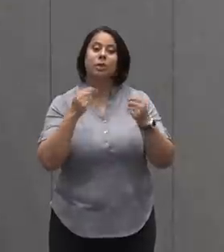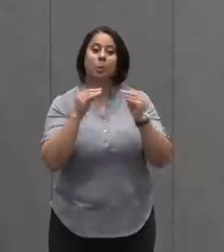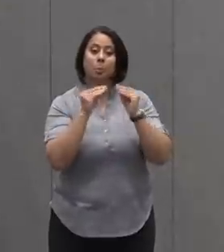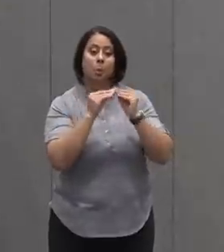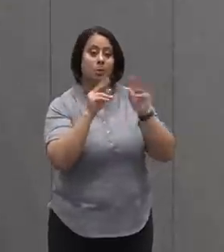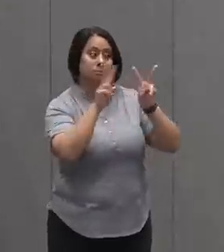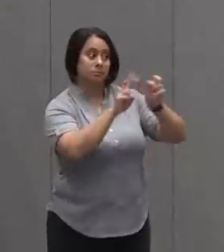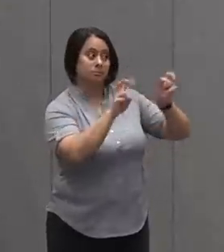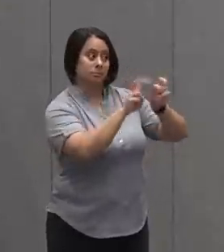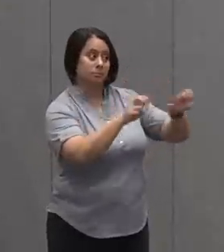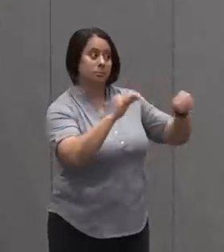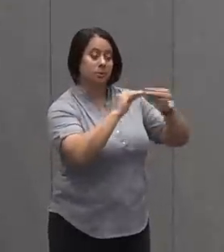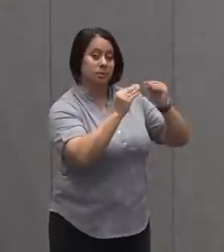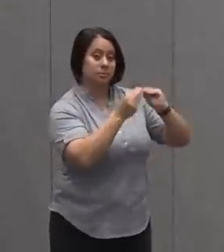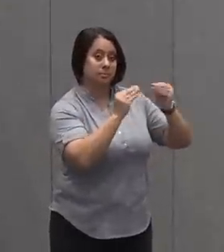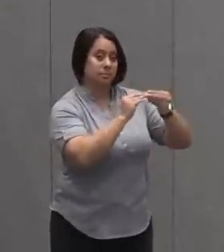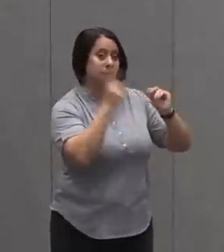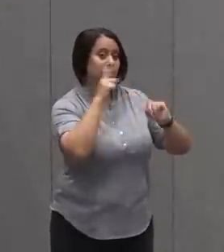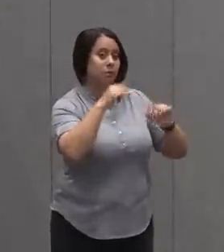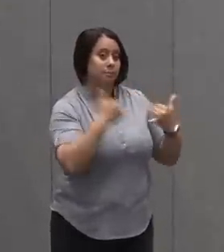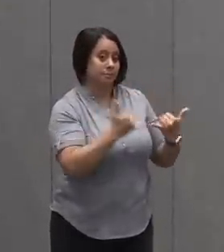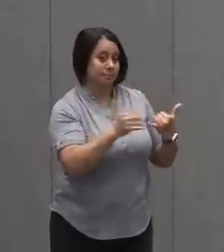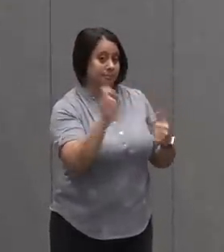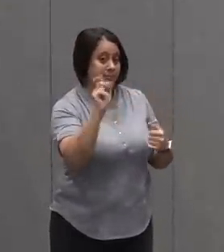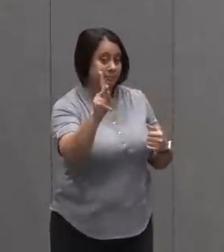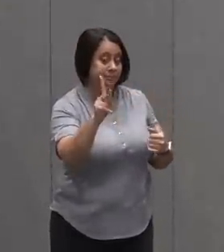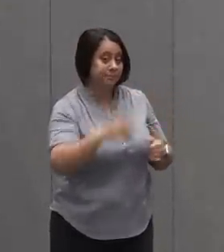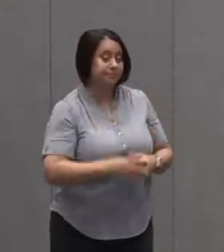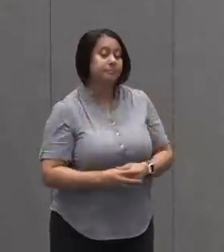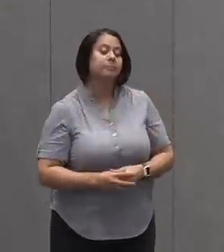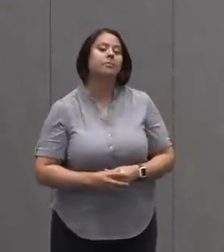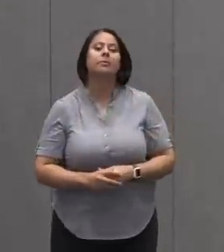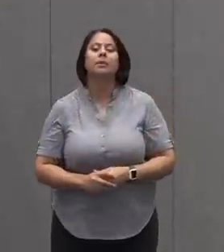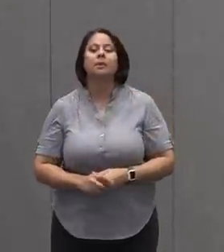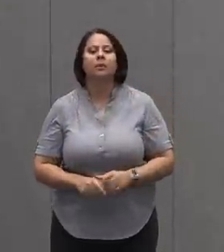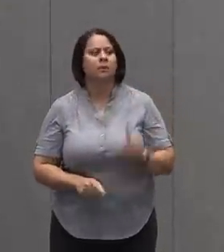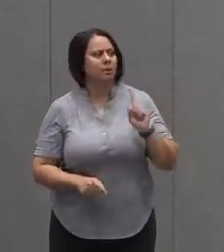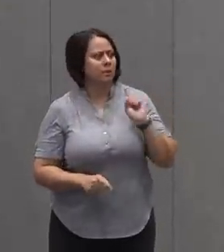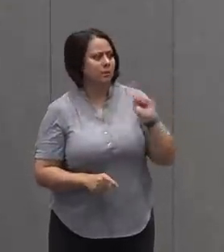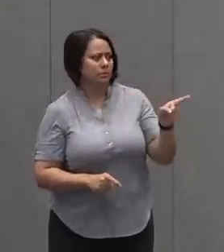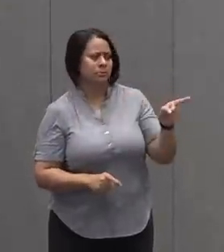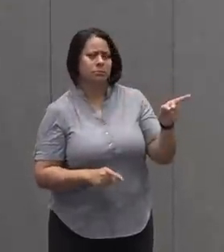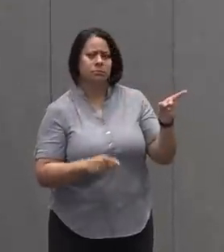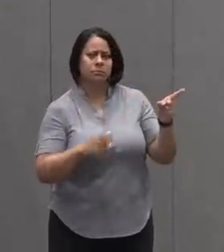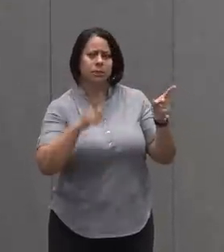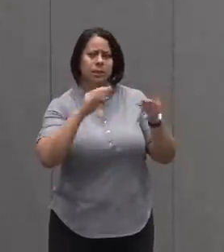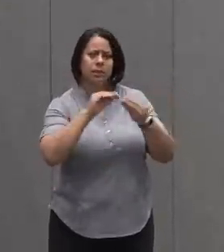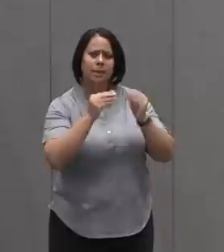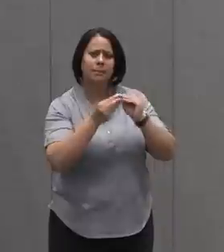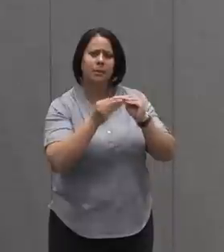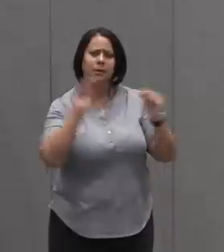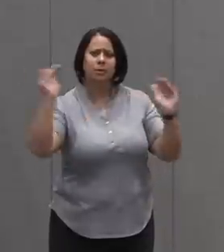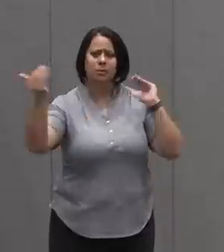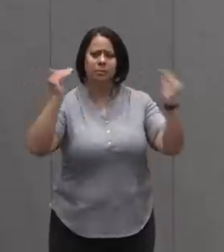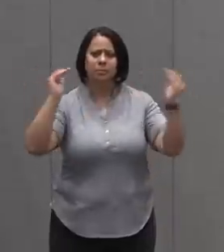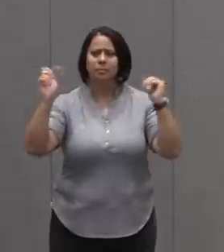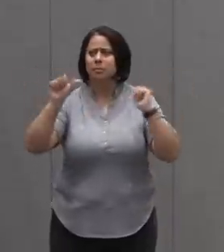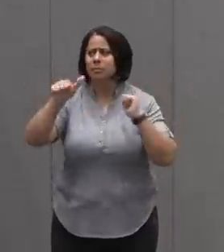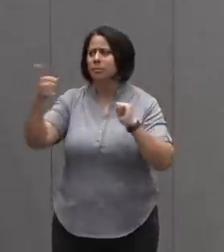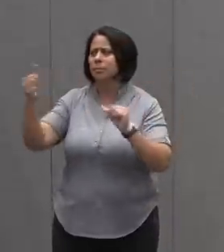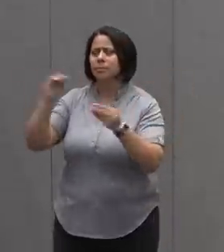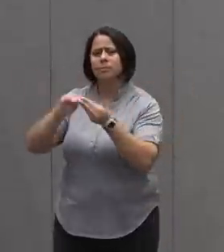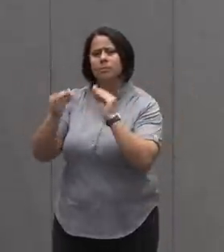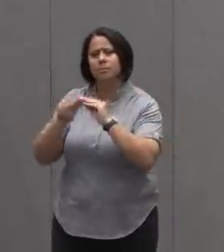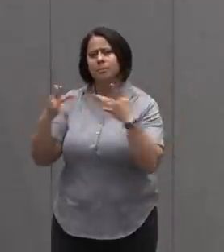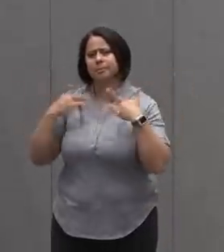when we're also thinking about our number of the day is we want to look at the relationship of this number to other numbers. Well,